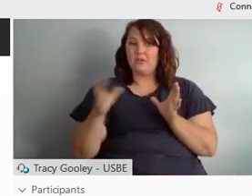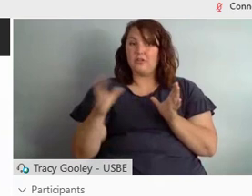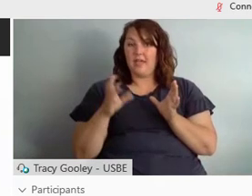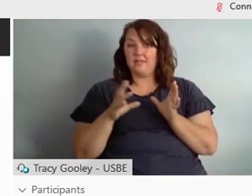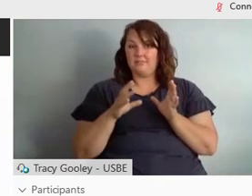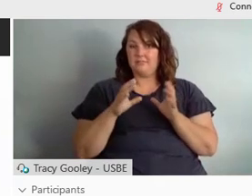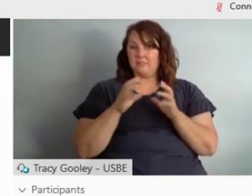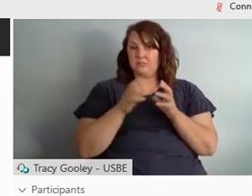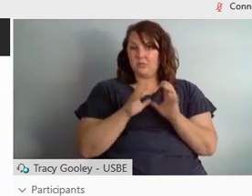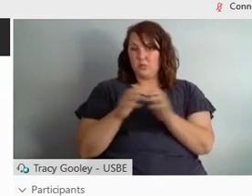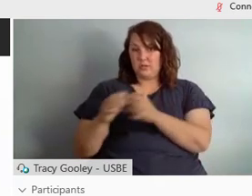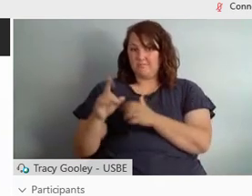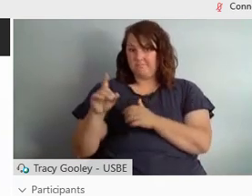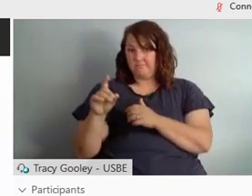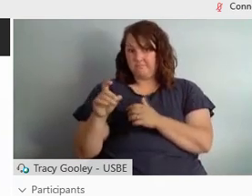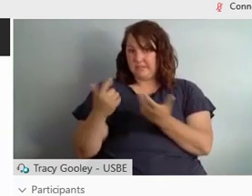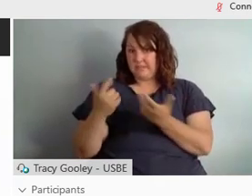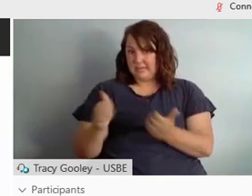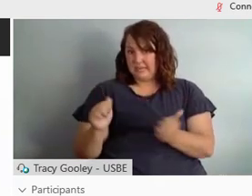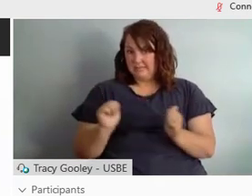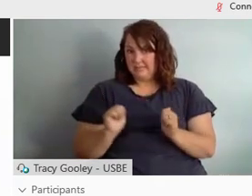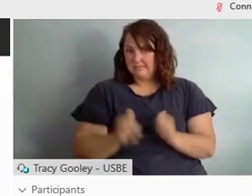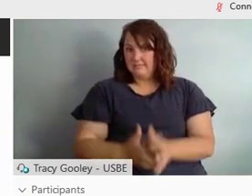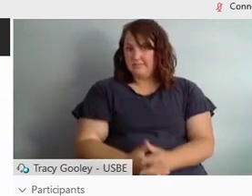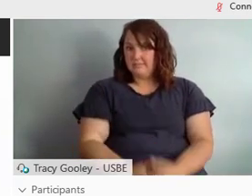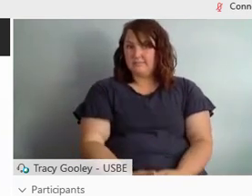one specifically?